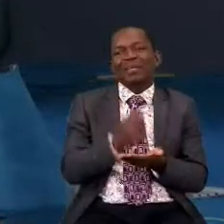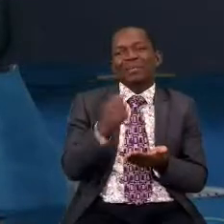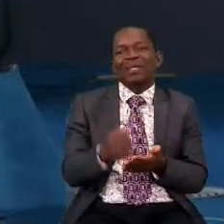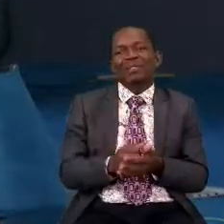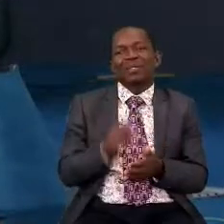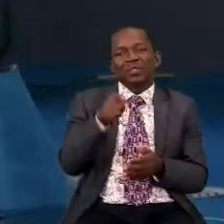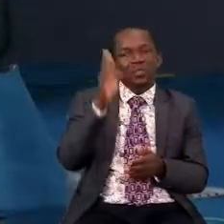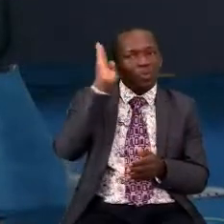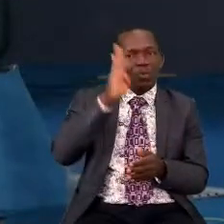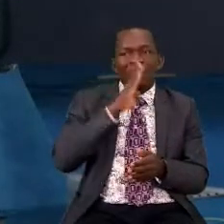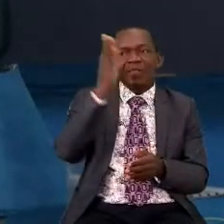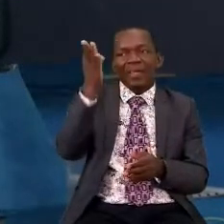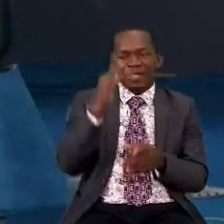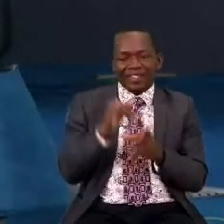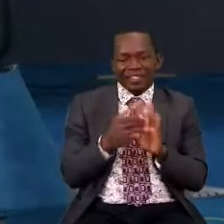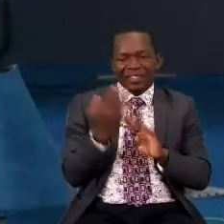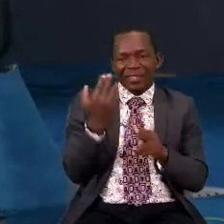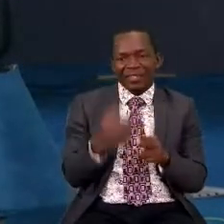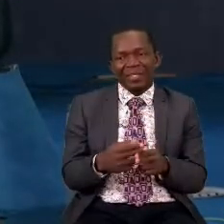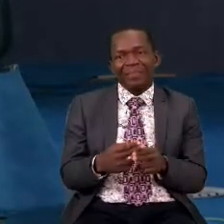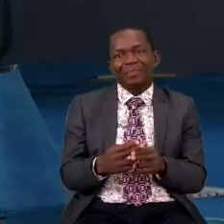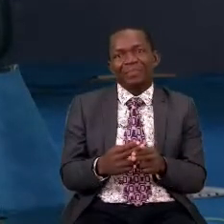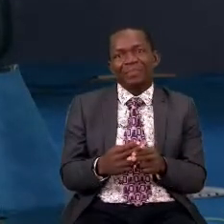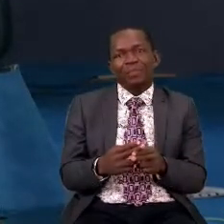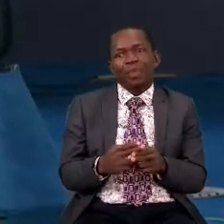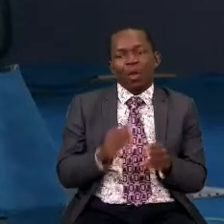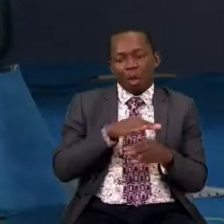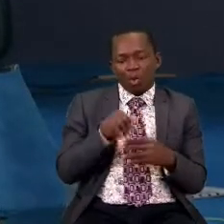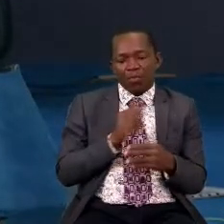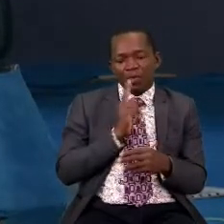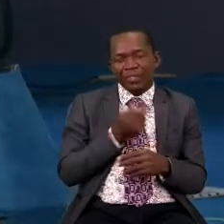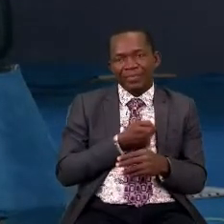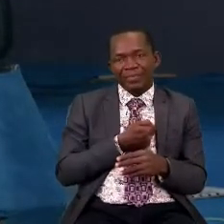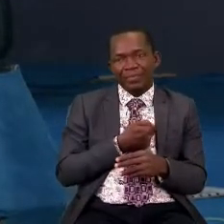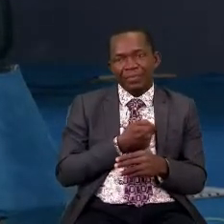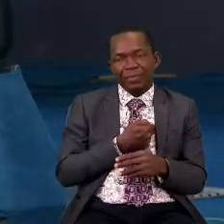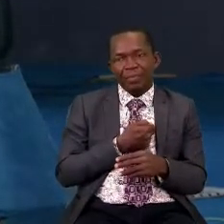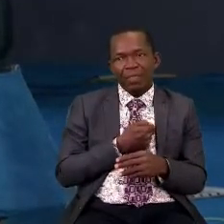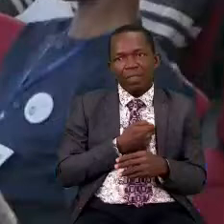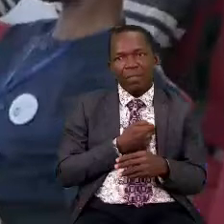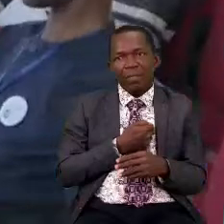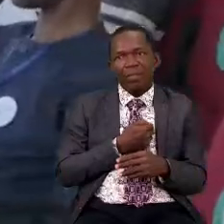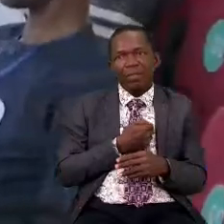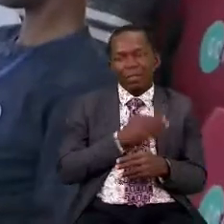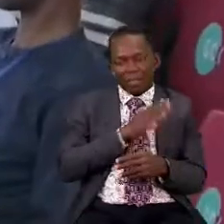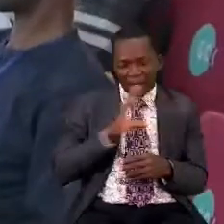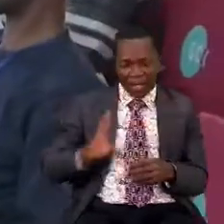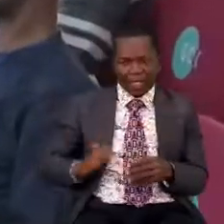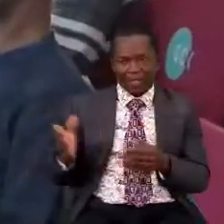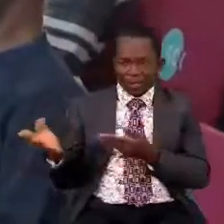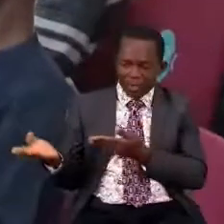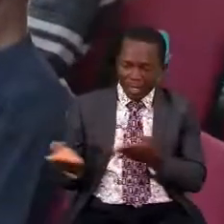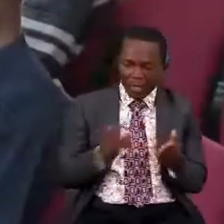Christ will take us along. He will get you there. It says, all